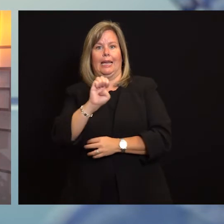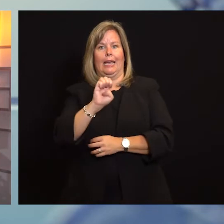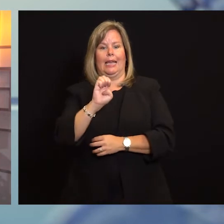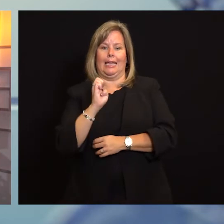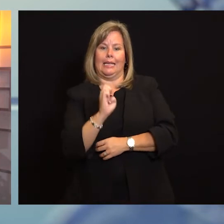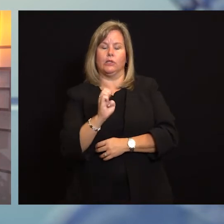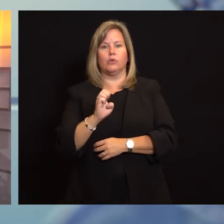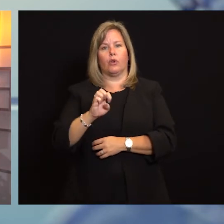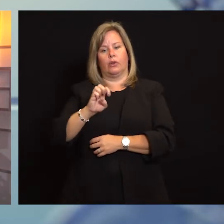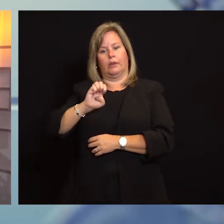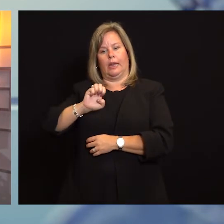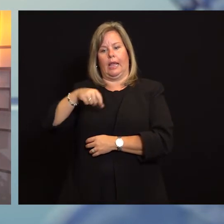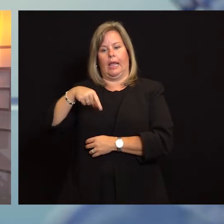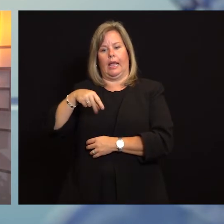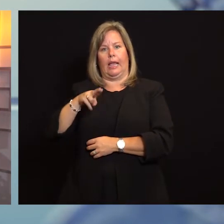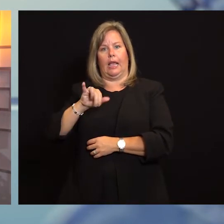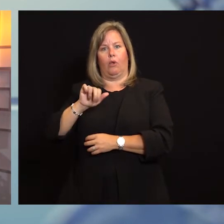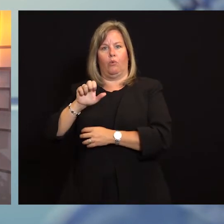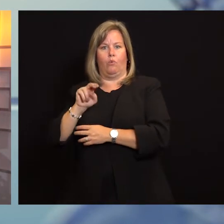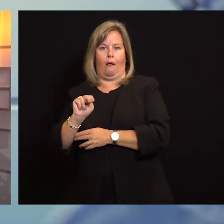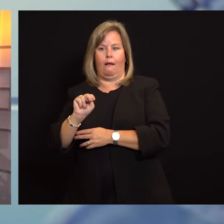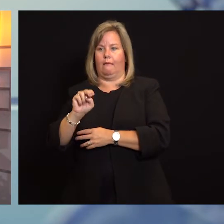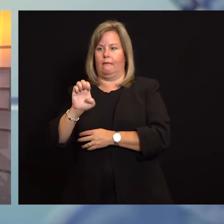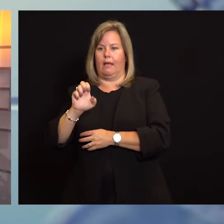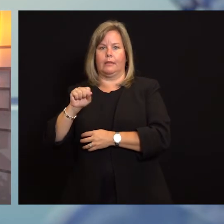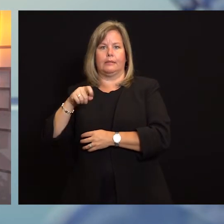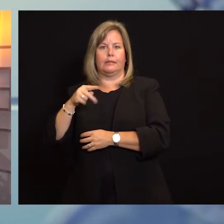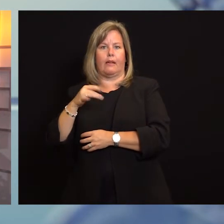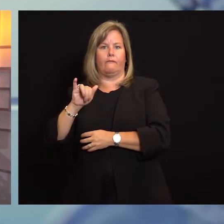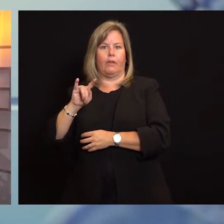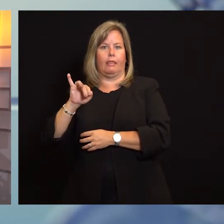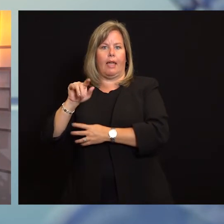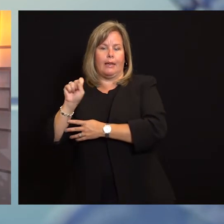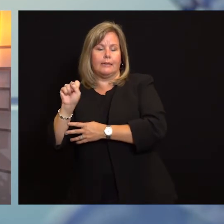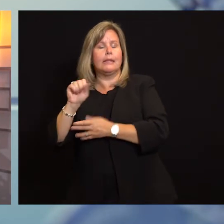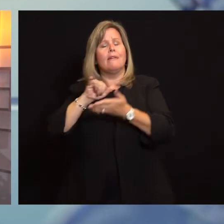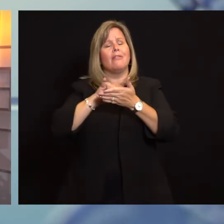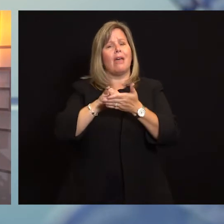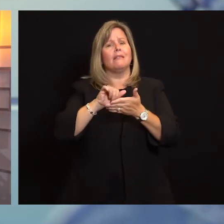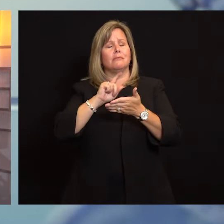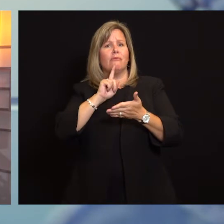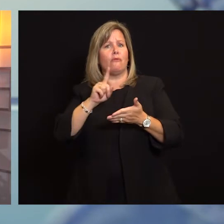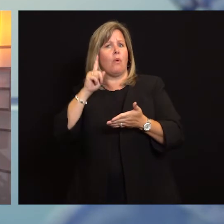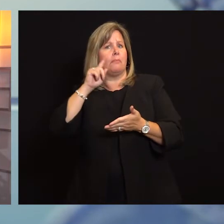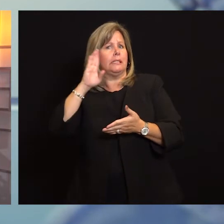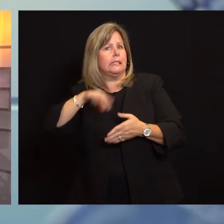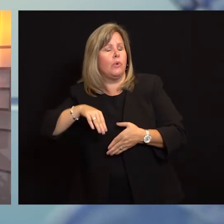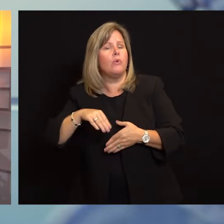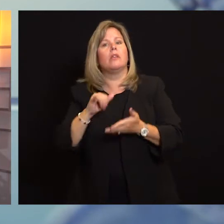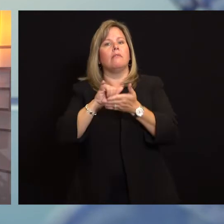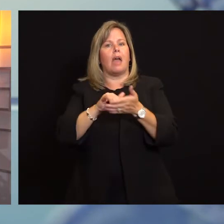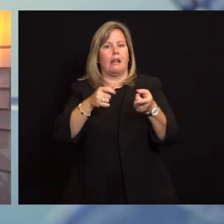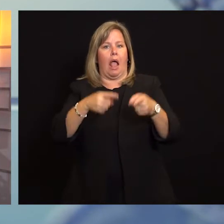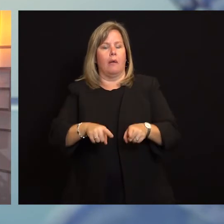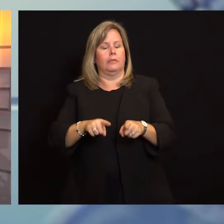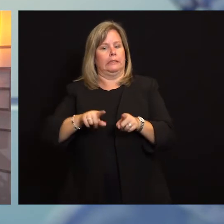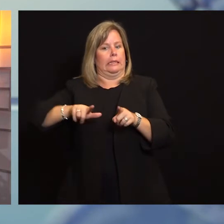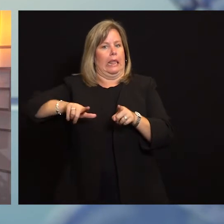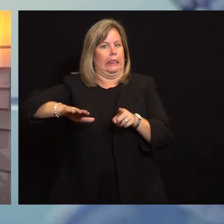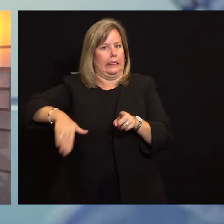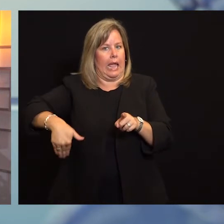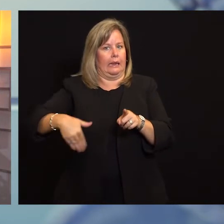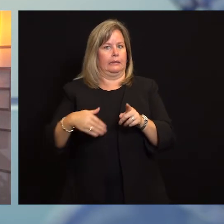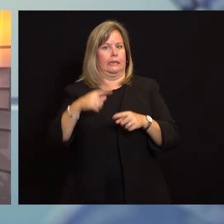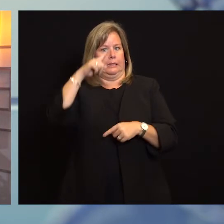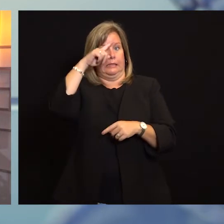it's known. These are mosquito-borne illnesses, and they're illnesses that tend to be more prevalent in the late summer. And